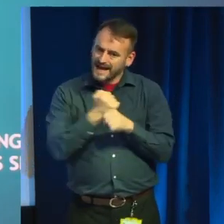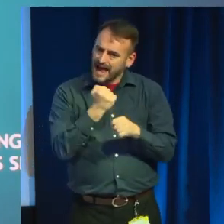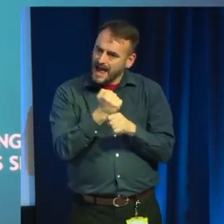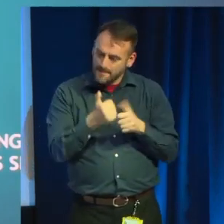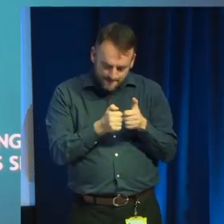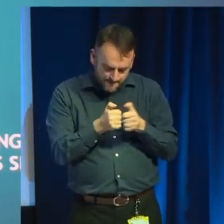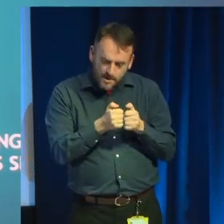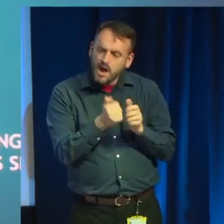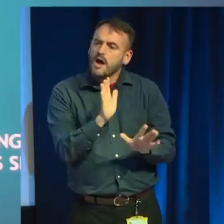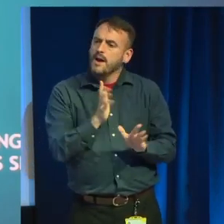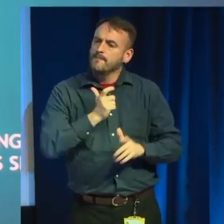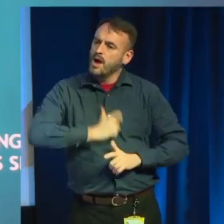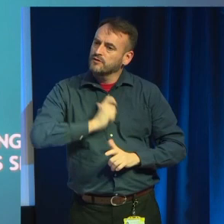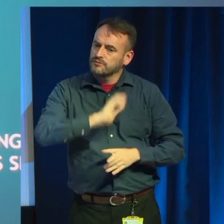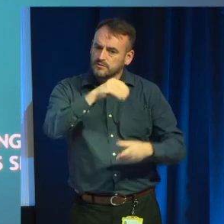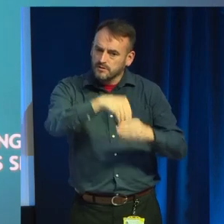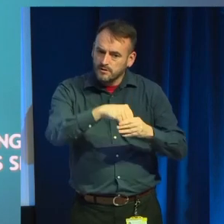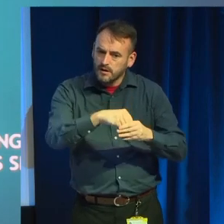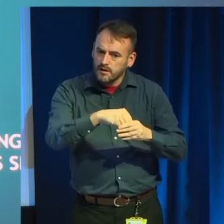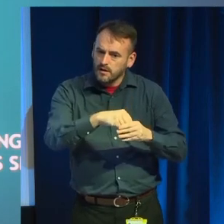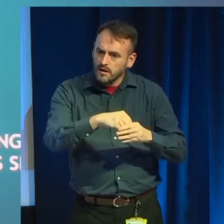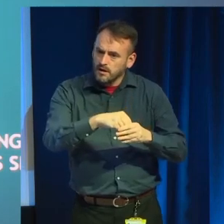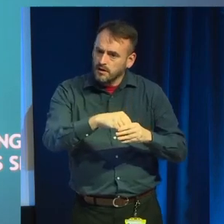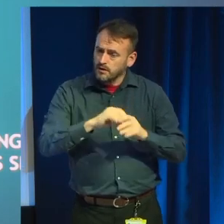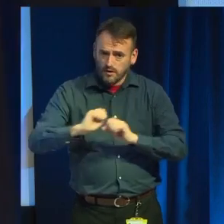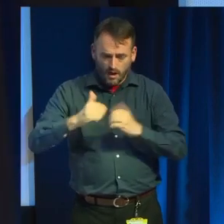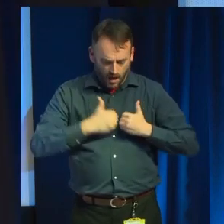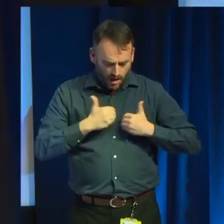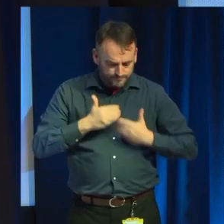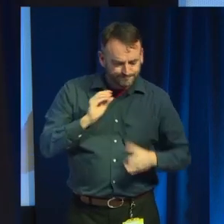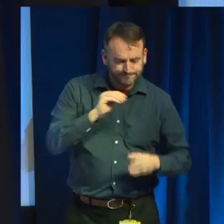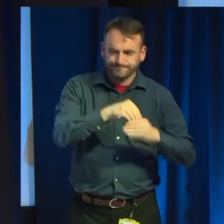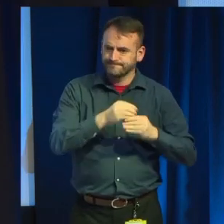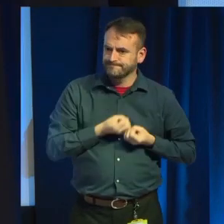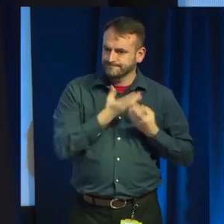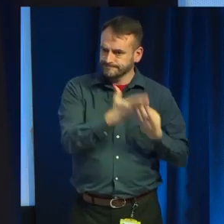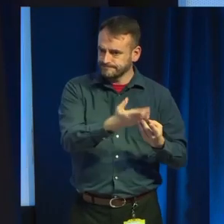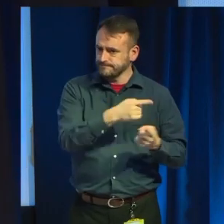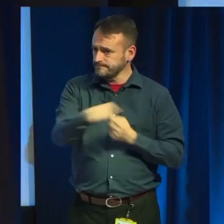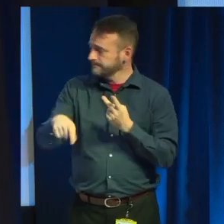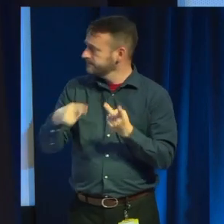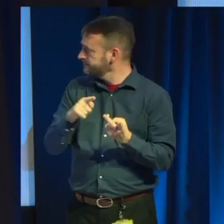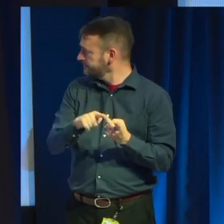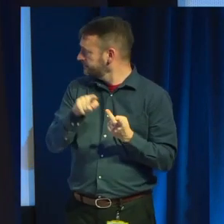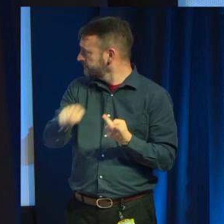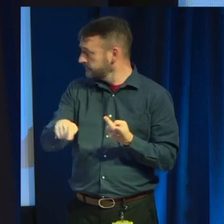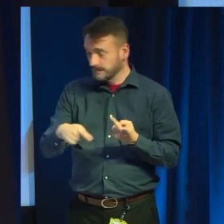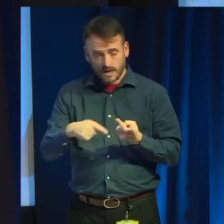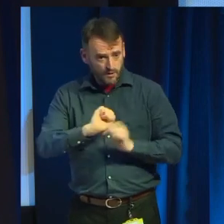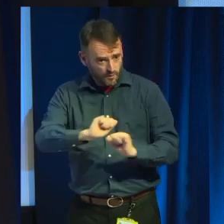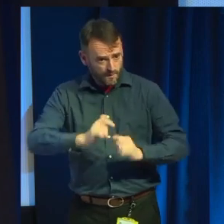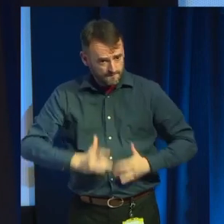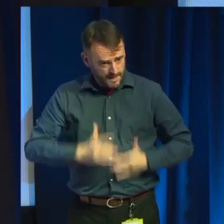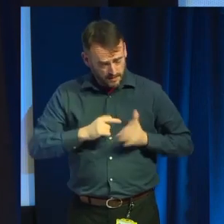talk about things from the heart, your actual experiences, to show how you actually feel in